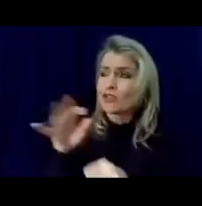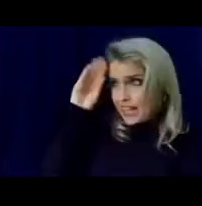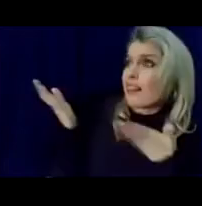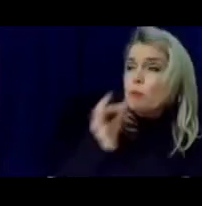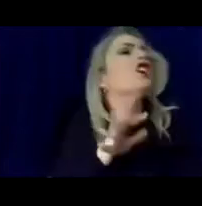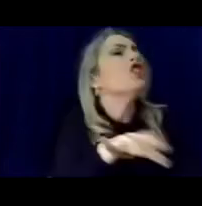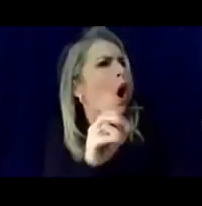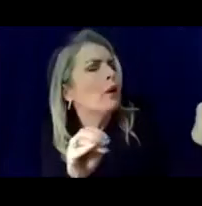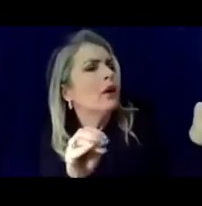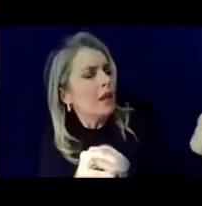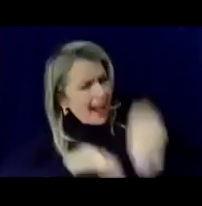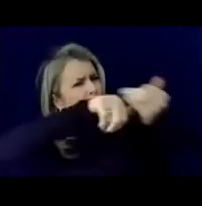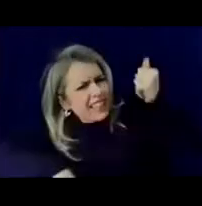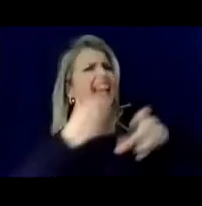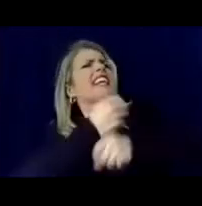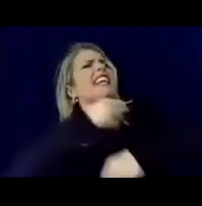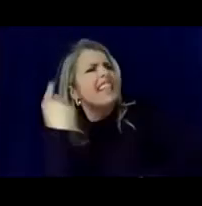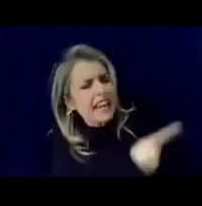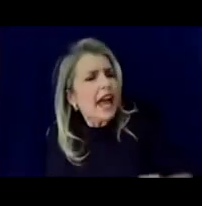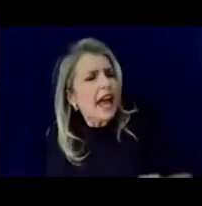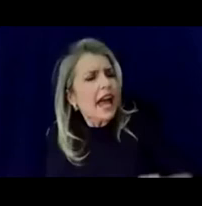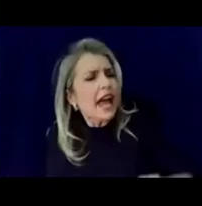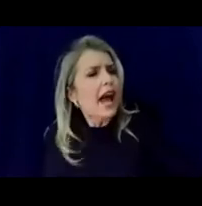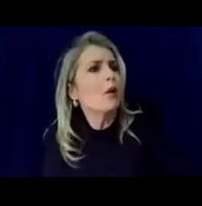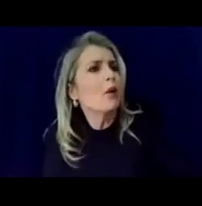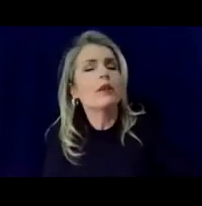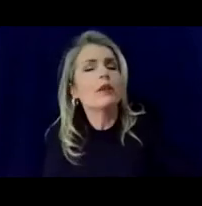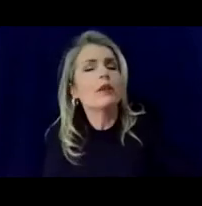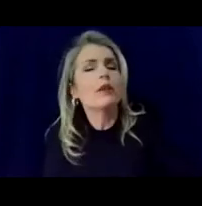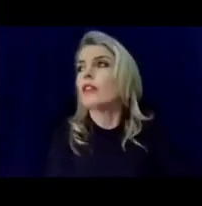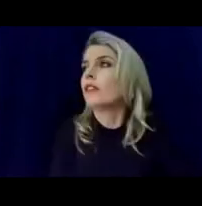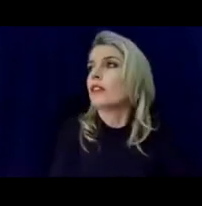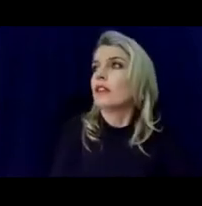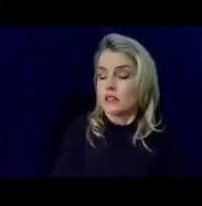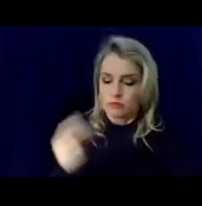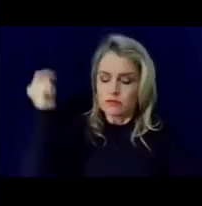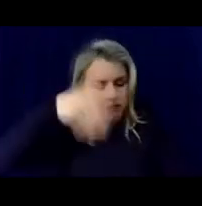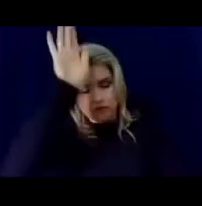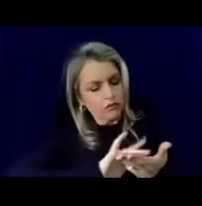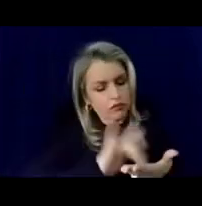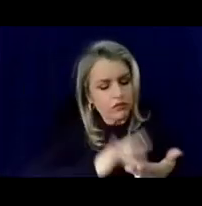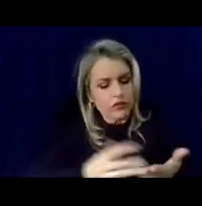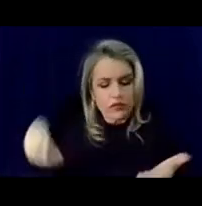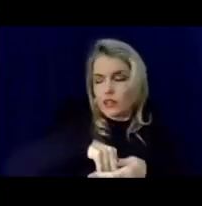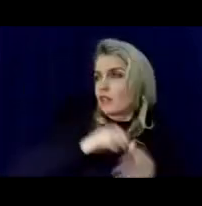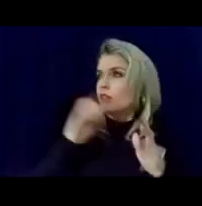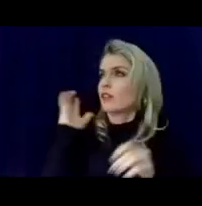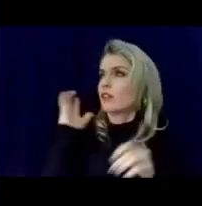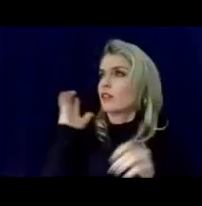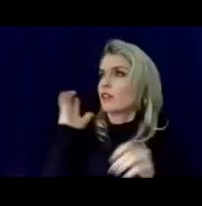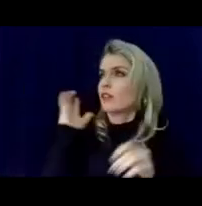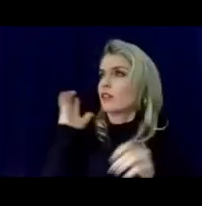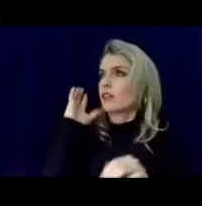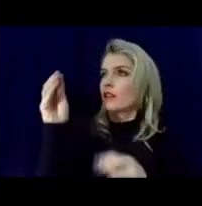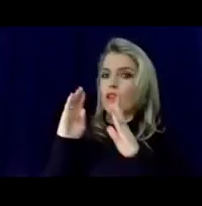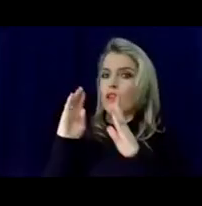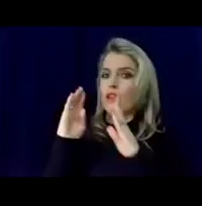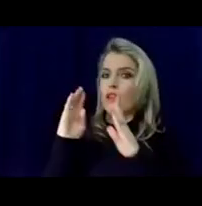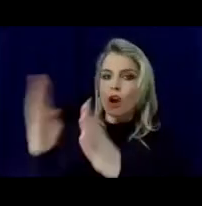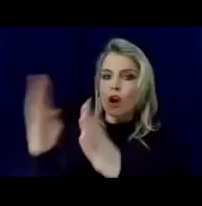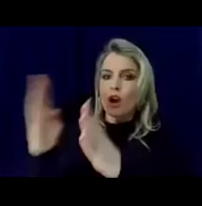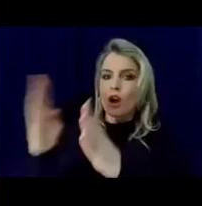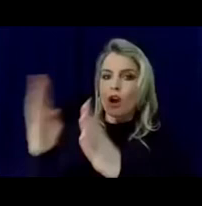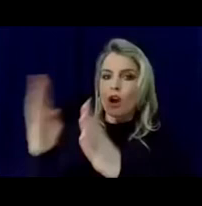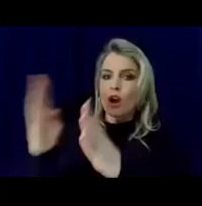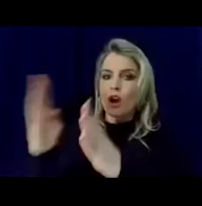shit and get out! He snatches his phone and storms out into the hallway. Anika sighs. She reaches into her jacket pocket